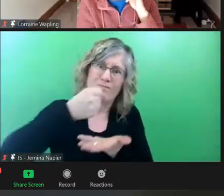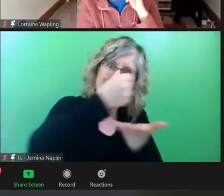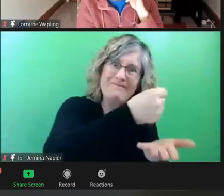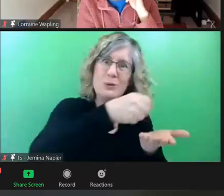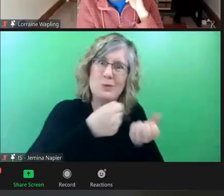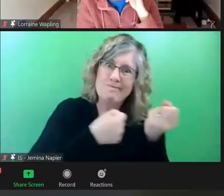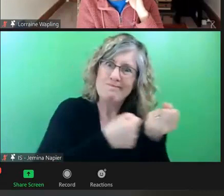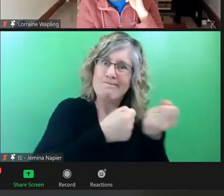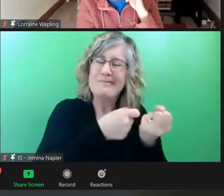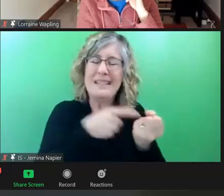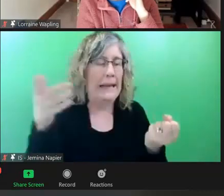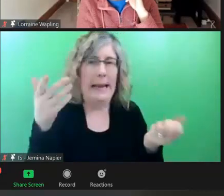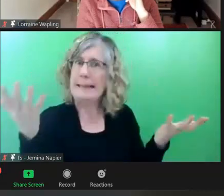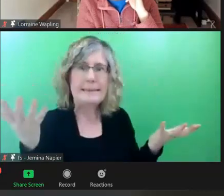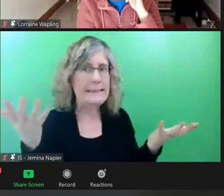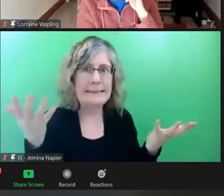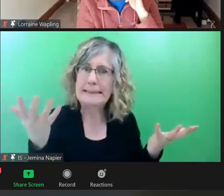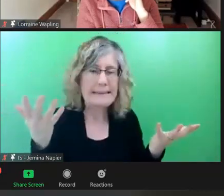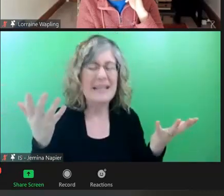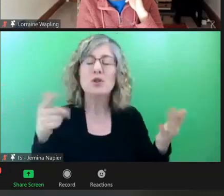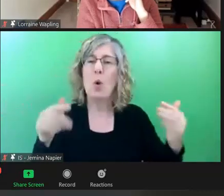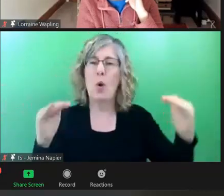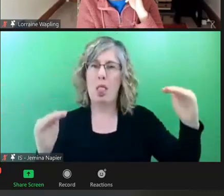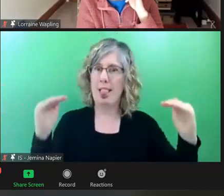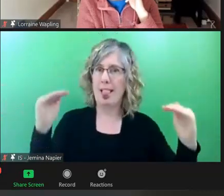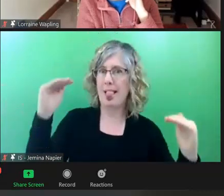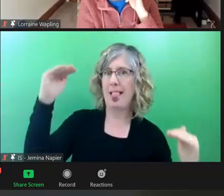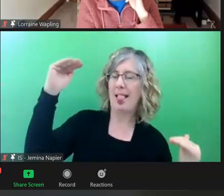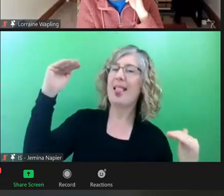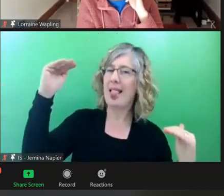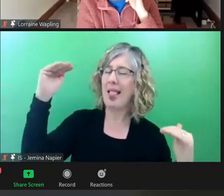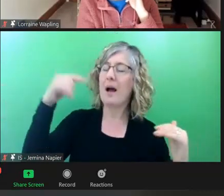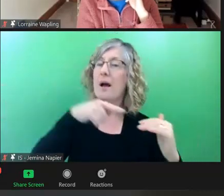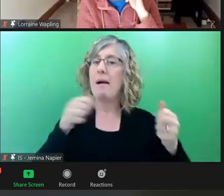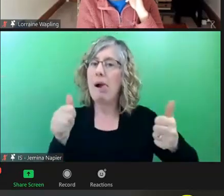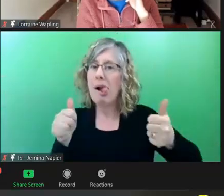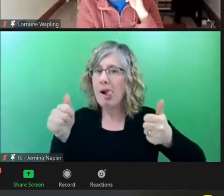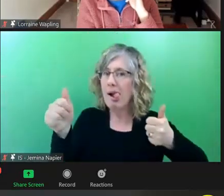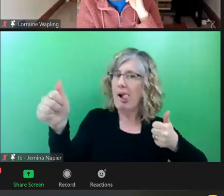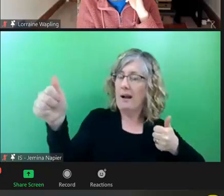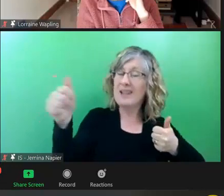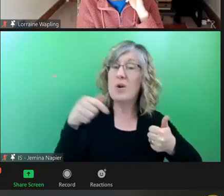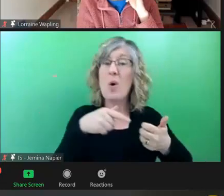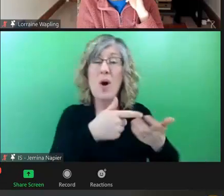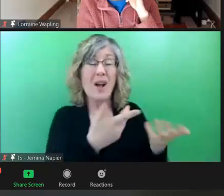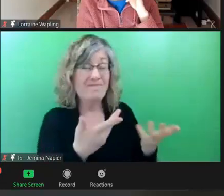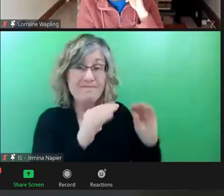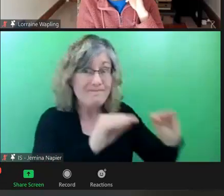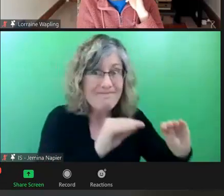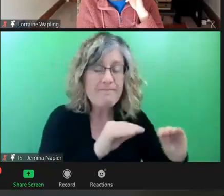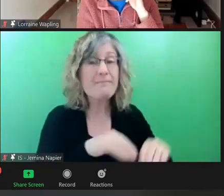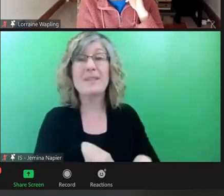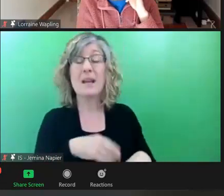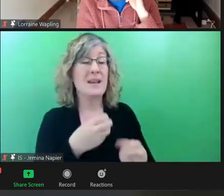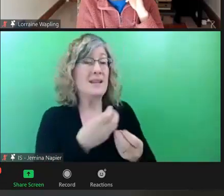that actually deaf children can become educated and they lead independent lives. Some of them do not